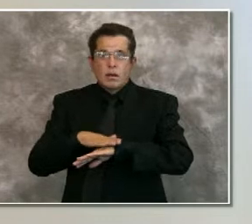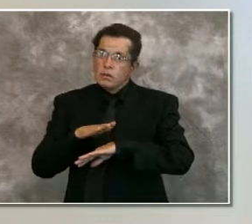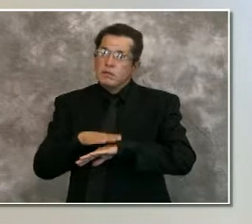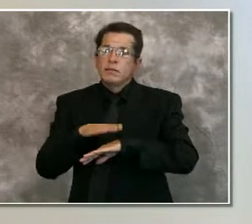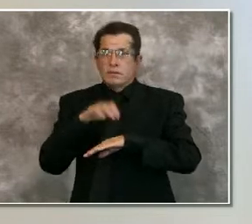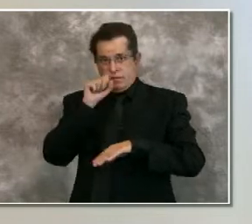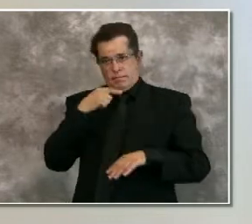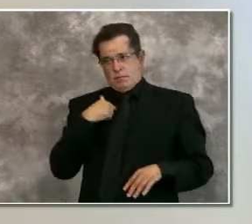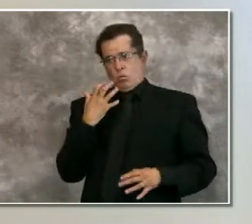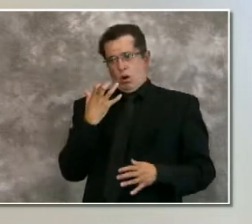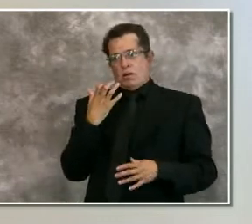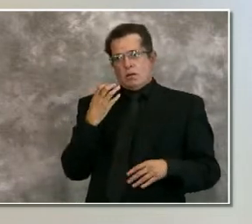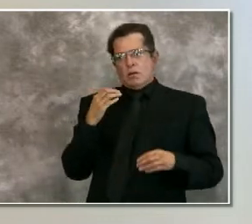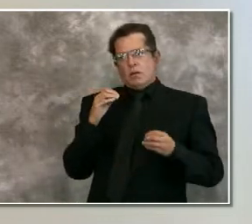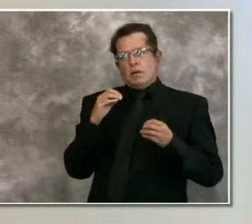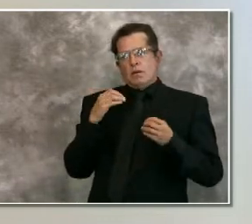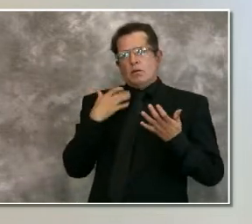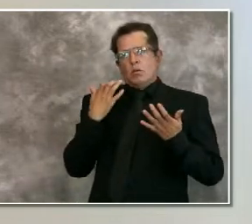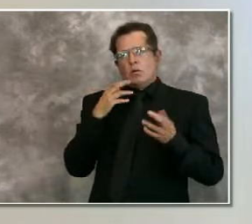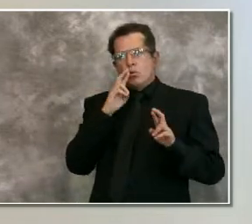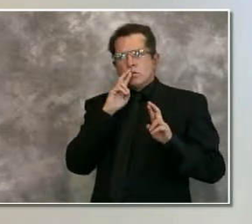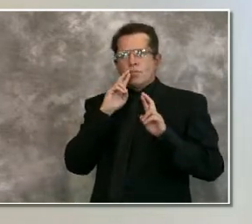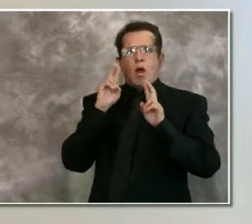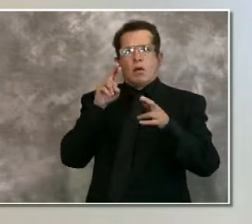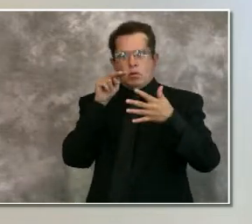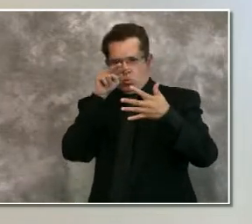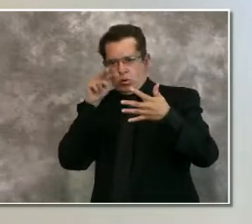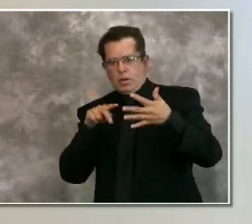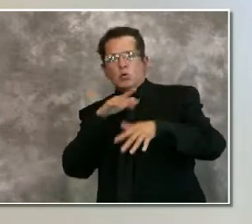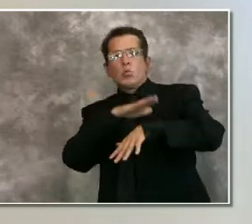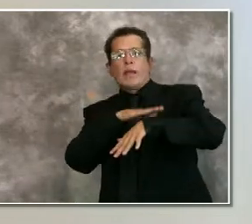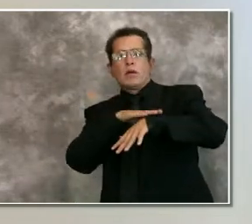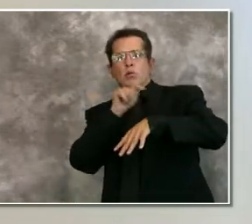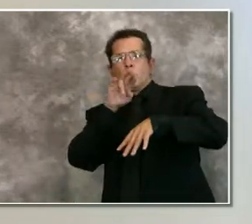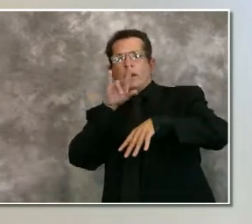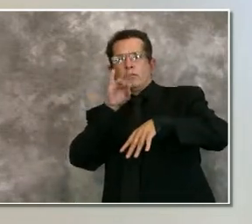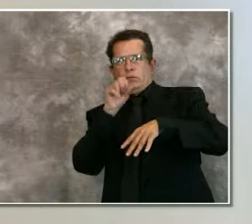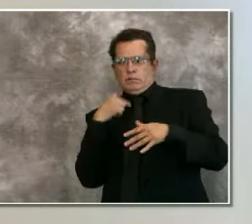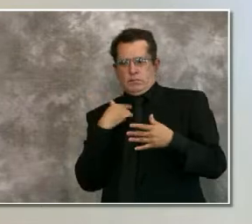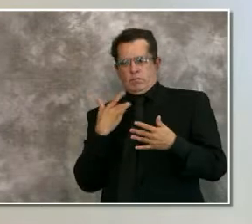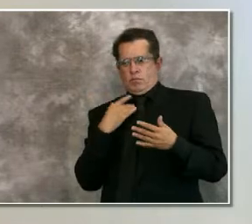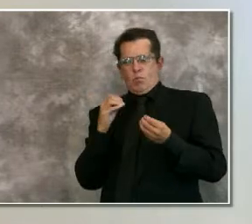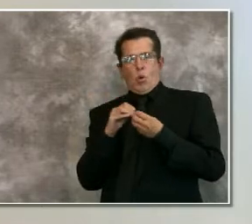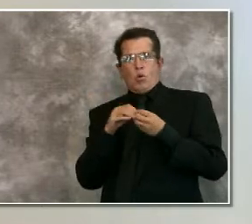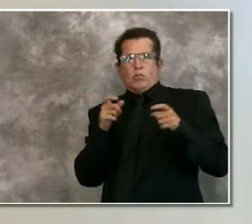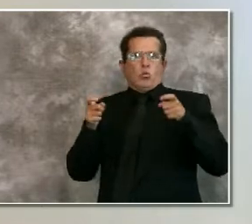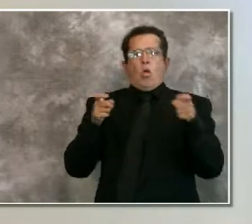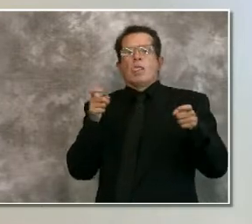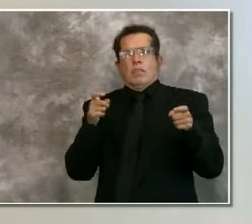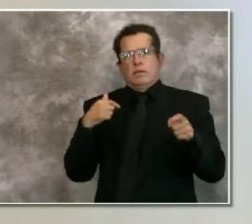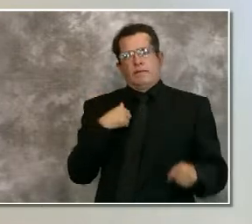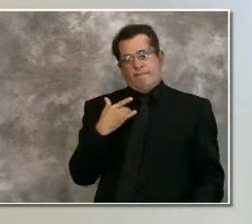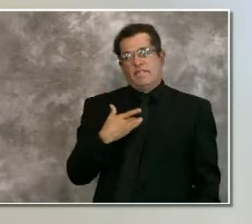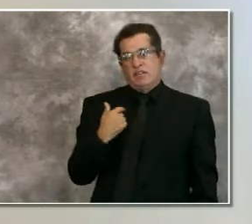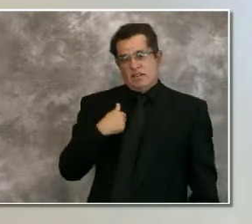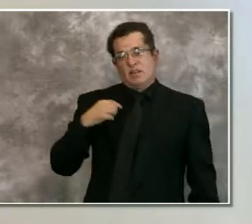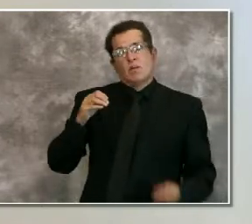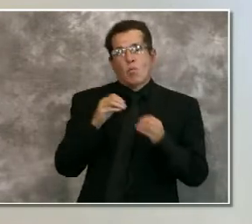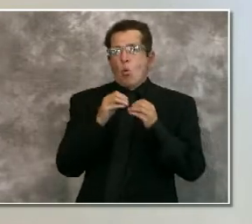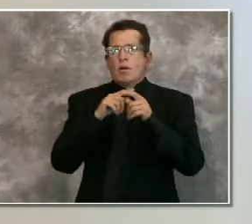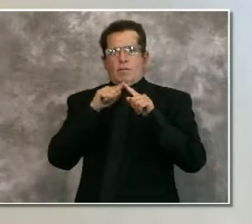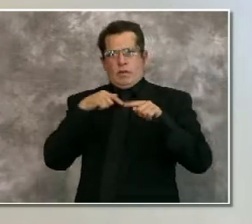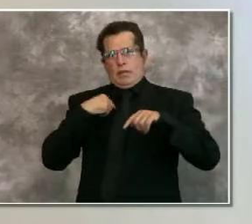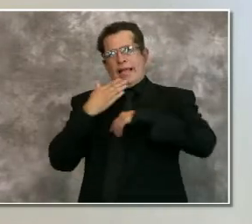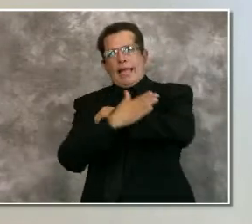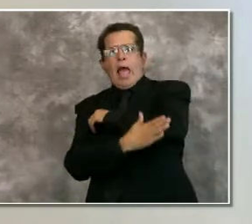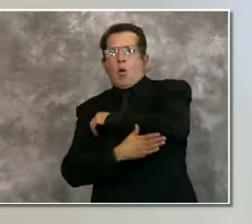or a desire to move more swiftly to respond to triggers or increases. But I think as a county, we all have to recognize